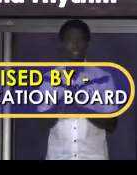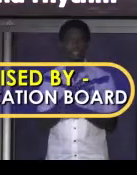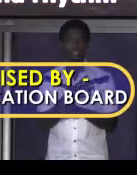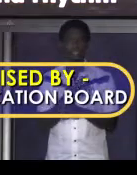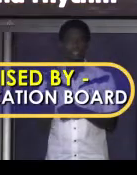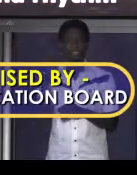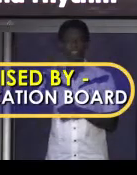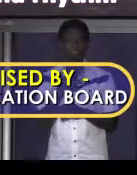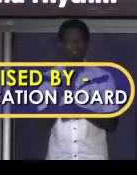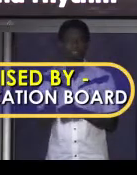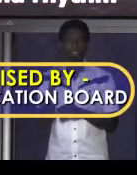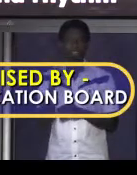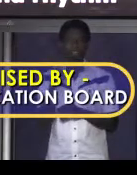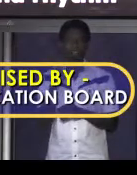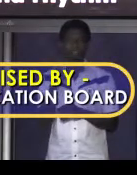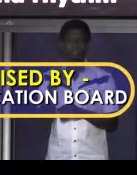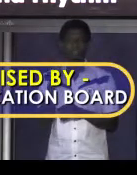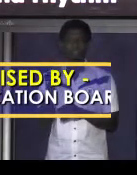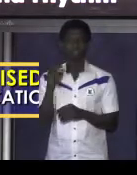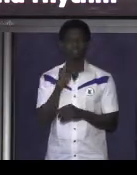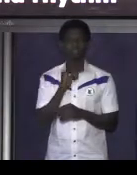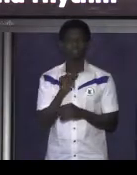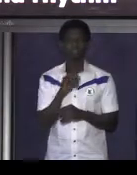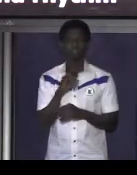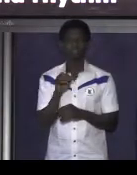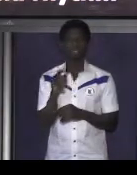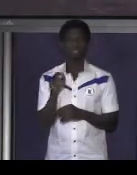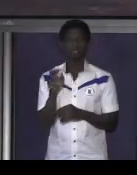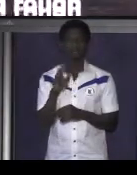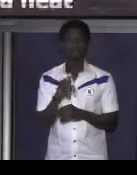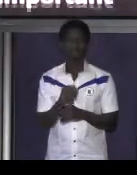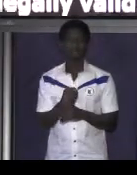element, or they are all elements of poetry.